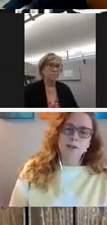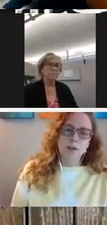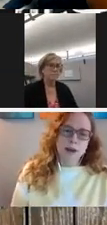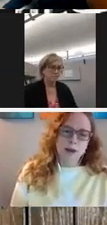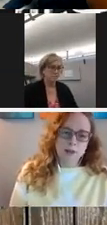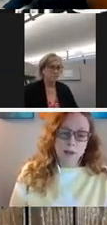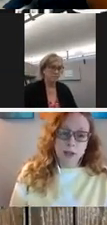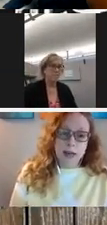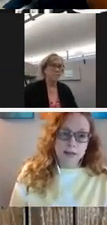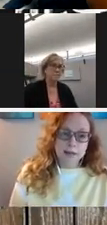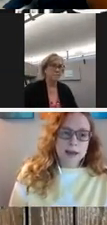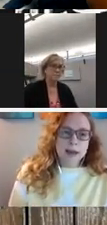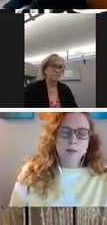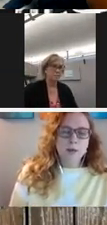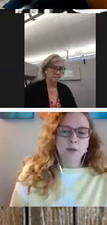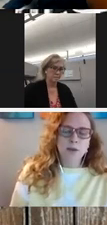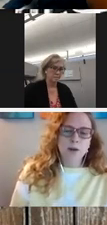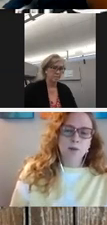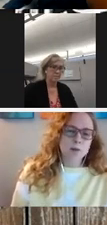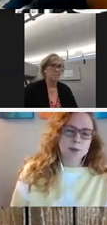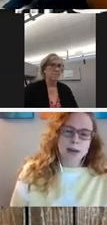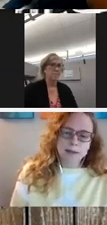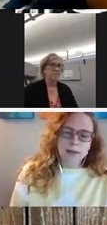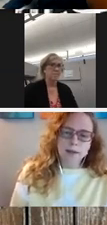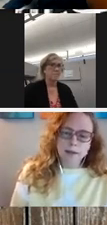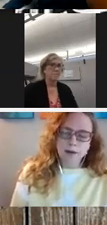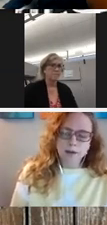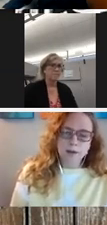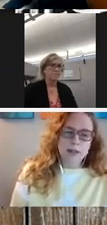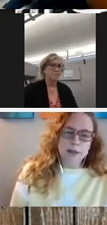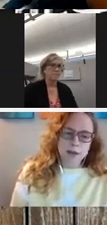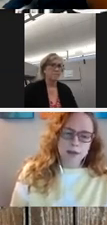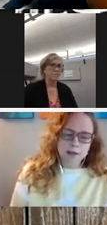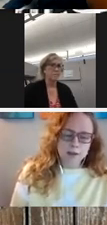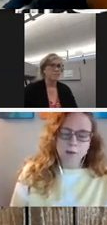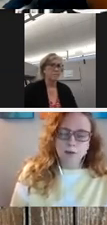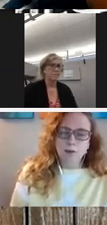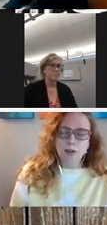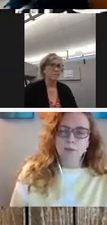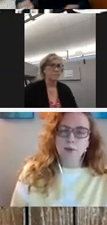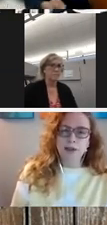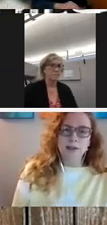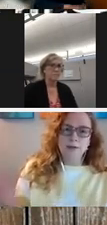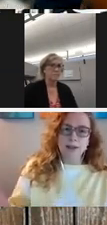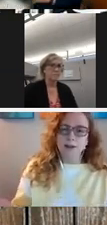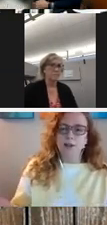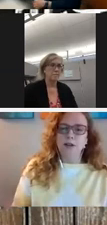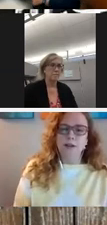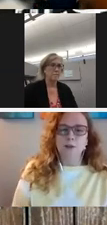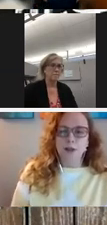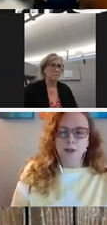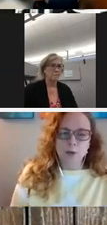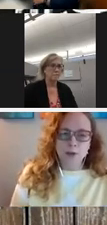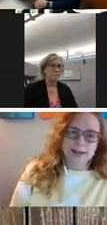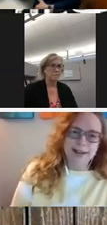any questions you have in the chat. If you don't feel comfortable asking it there, you can email us or you can put it in the